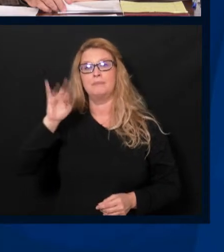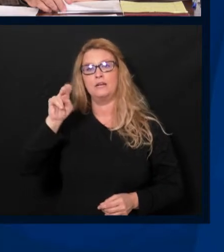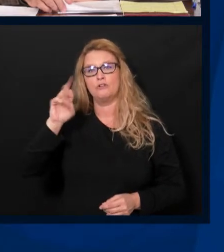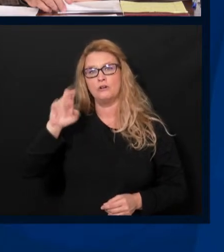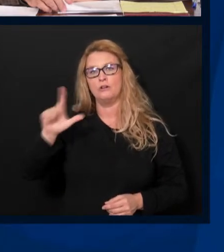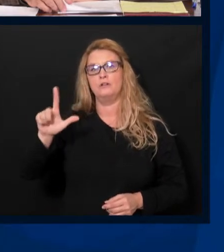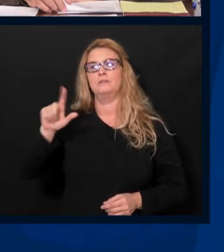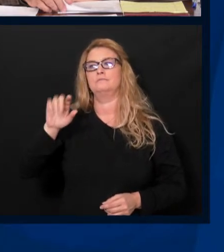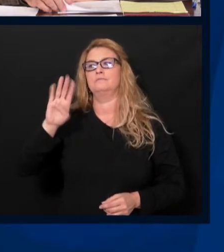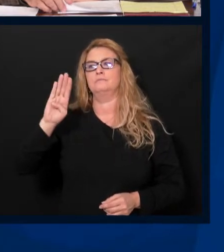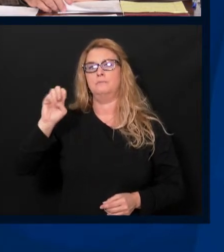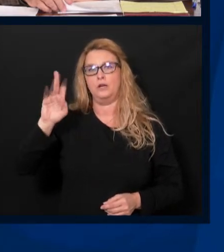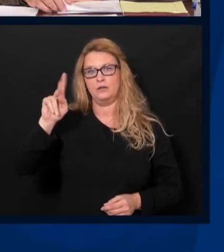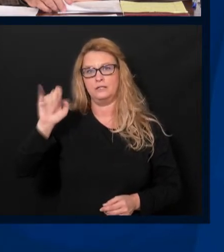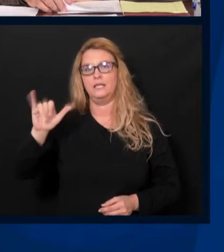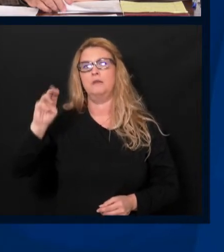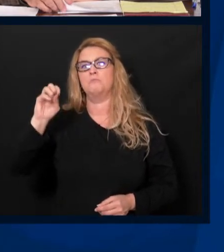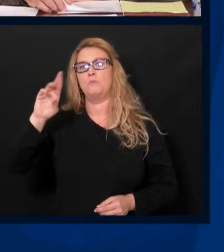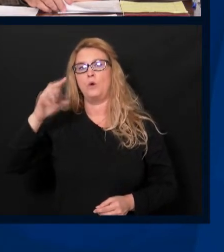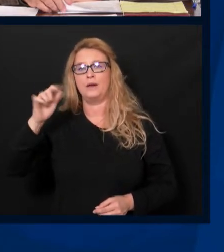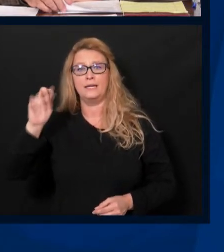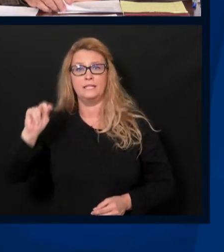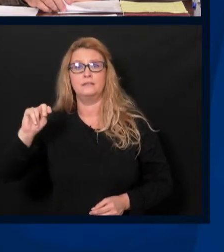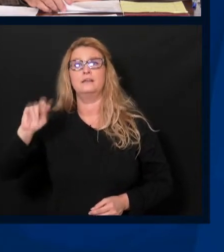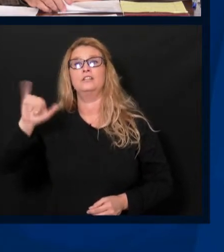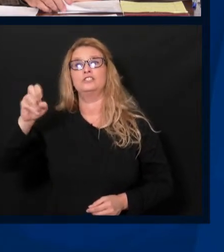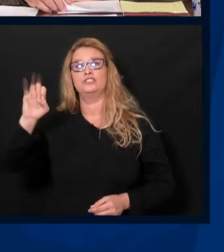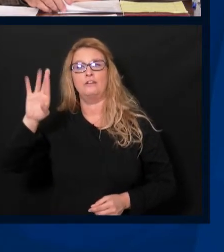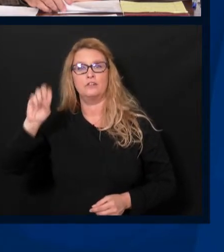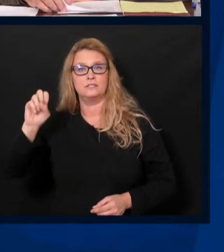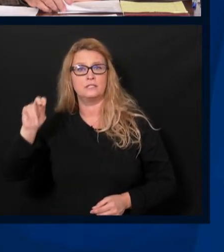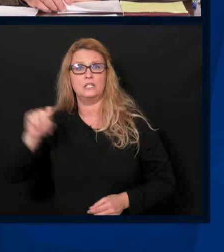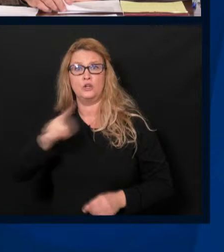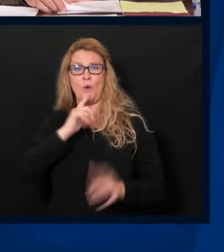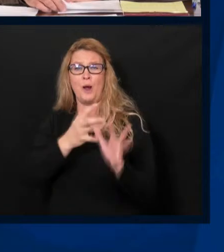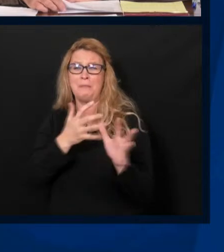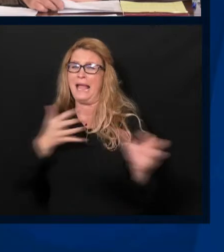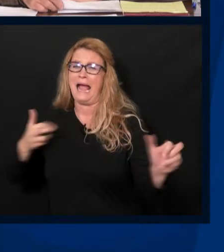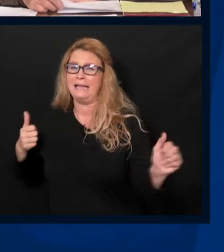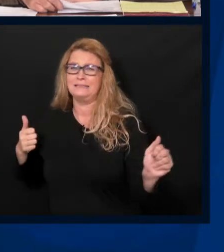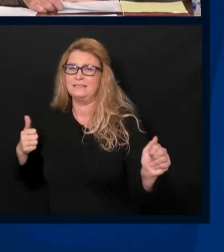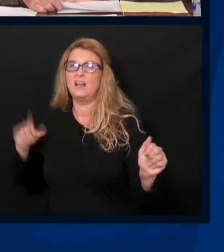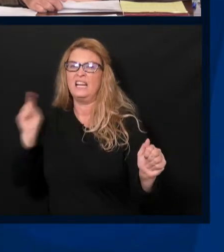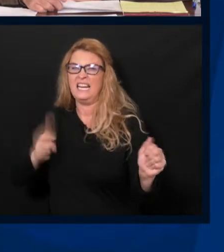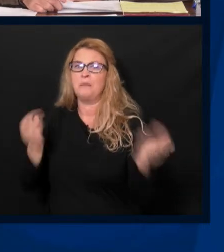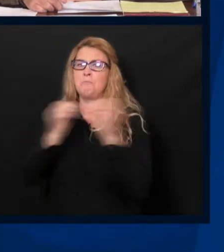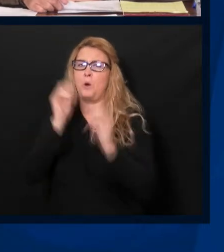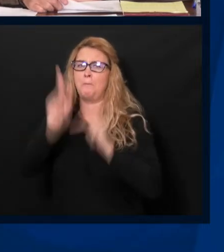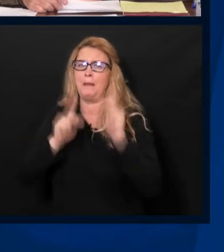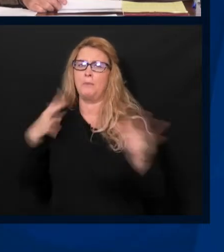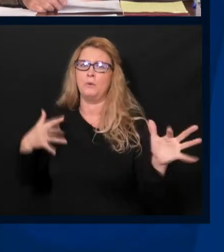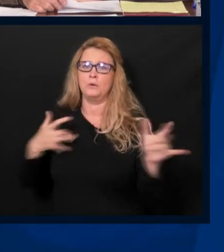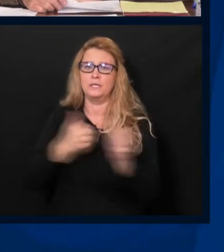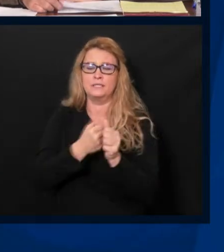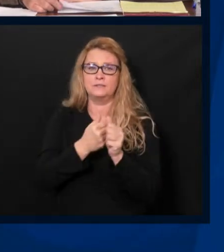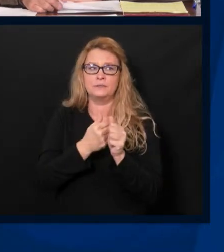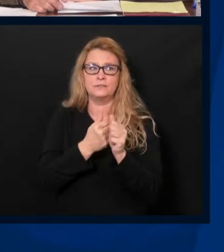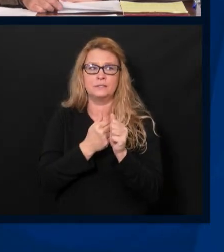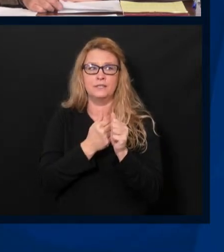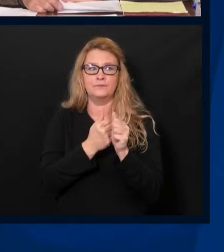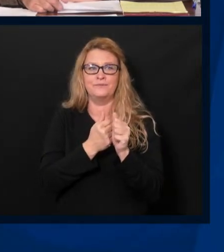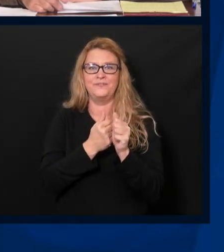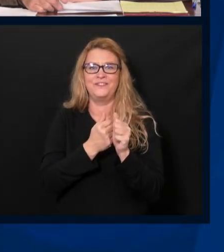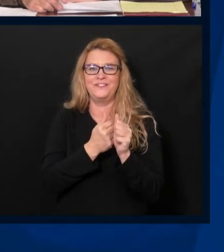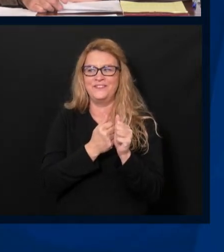Berkeley, and Jefferson County, you're behind. You're behind. We need you to pre-register. And were you saying something, Jordan?